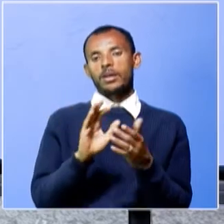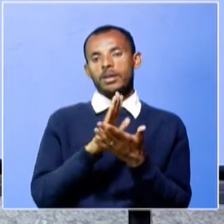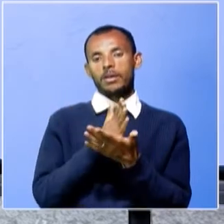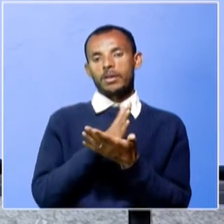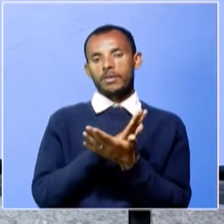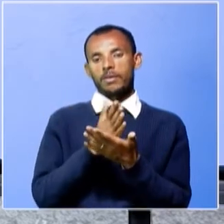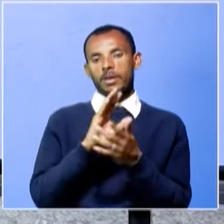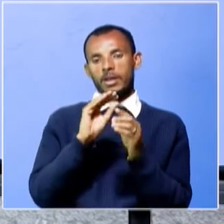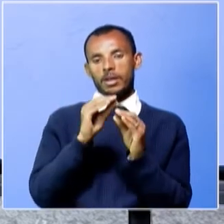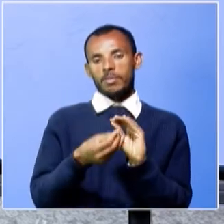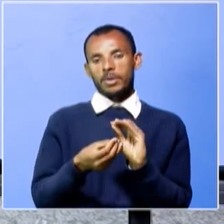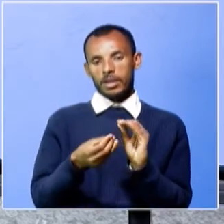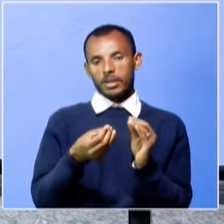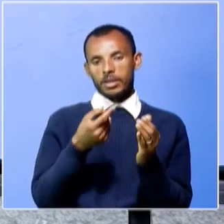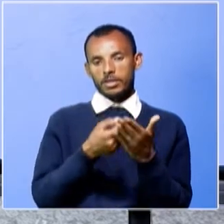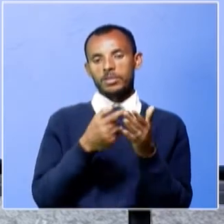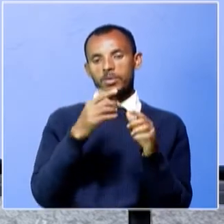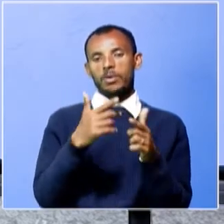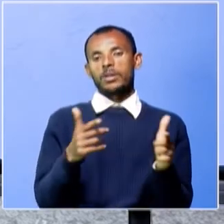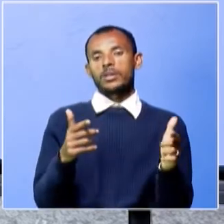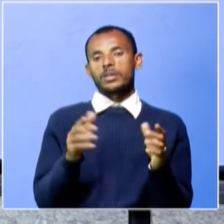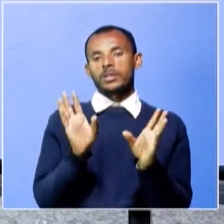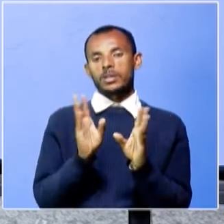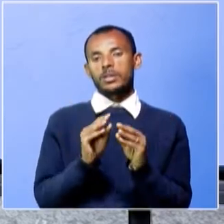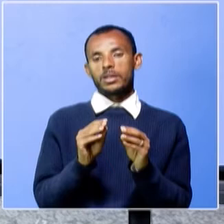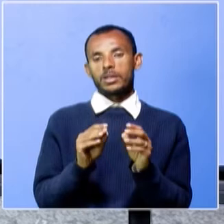what are the even numbers in this probability set?